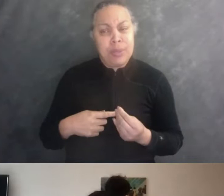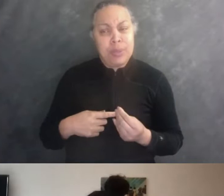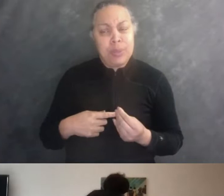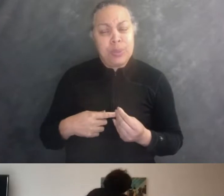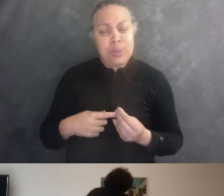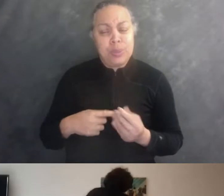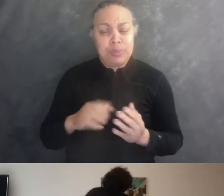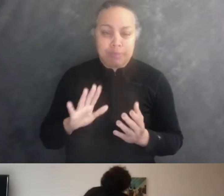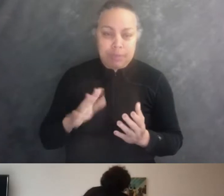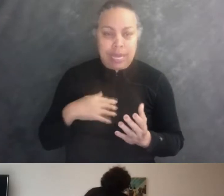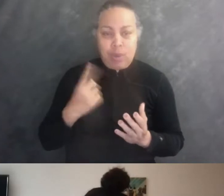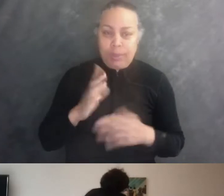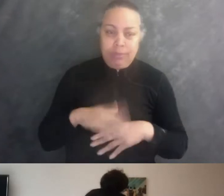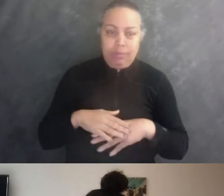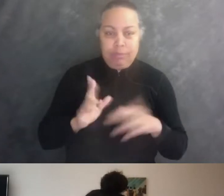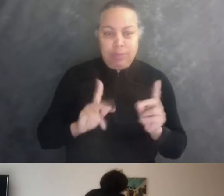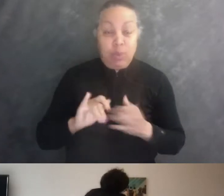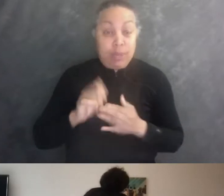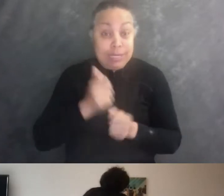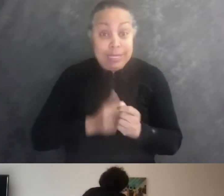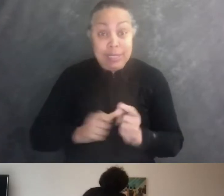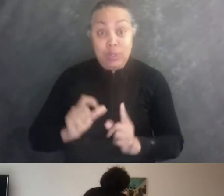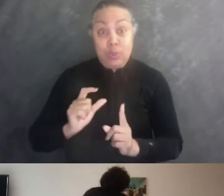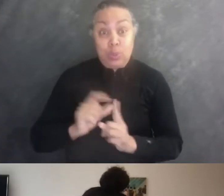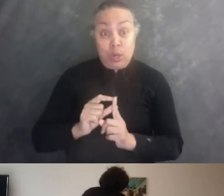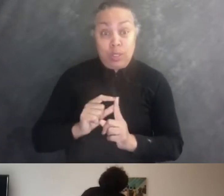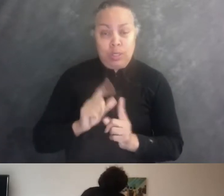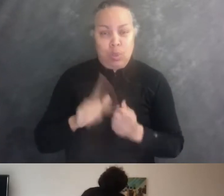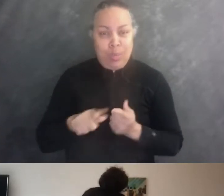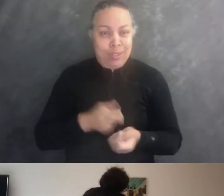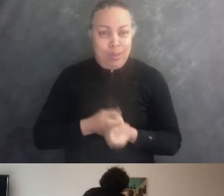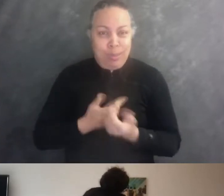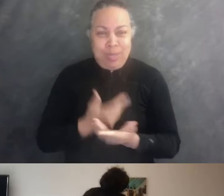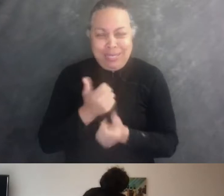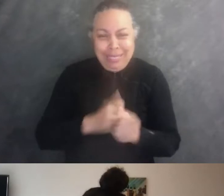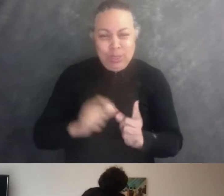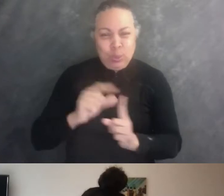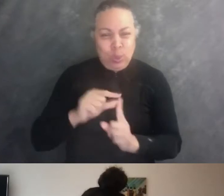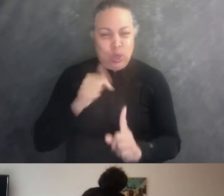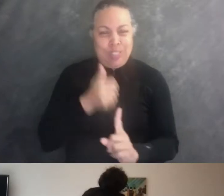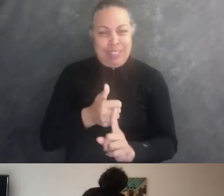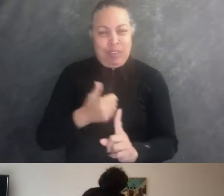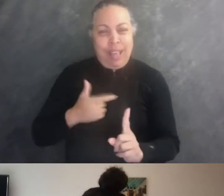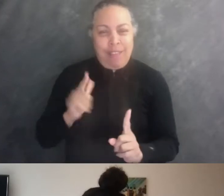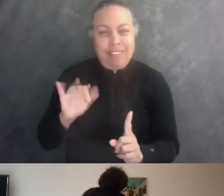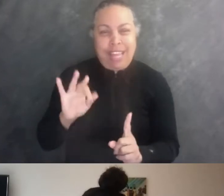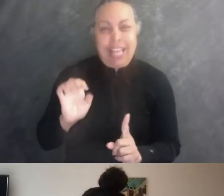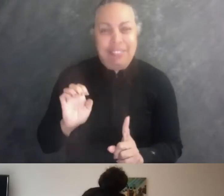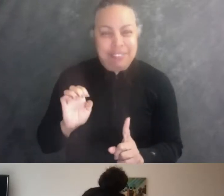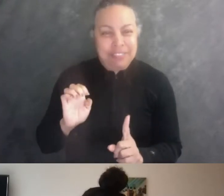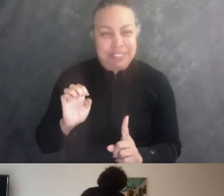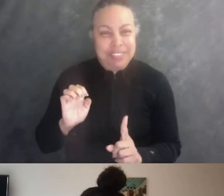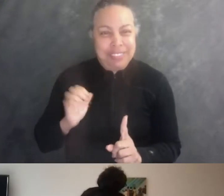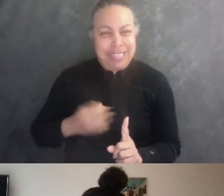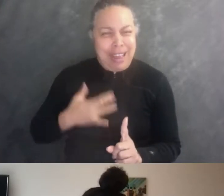I always tell people this, that every word, if you're a poet, seems to have like a whole life, and